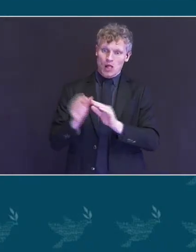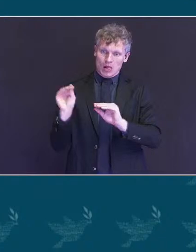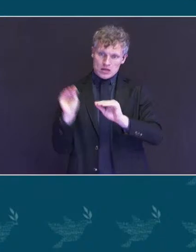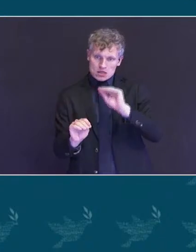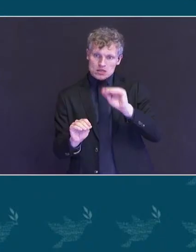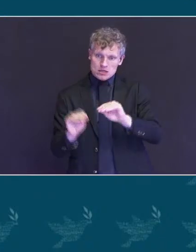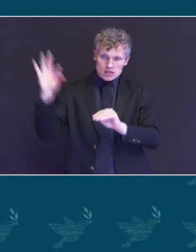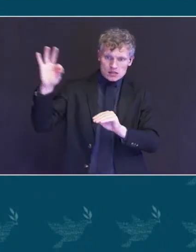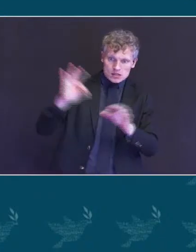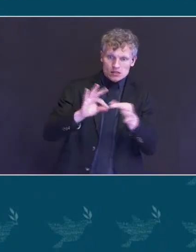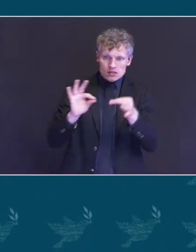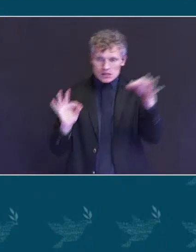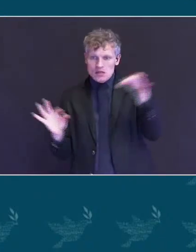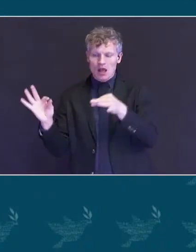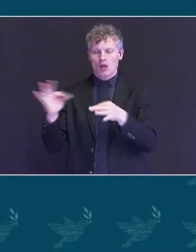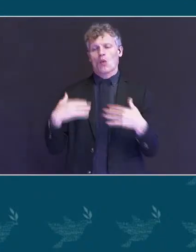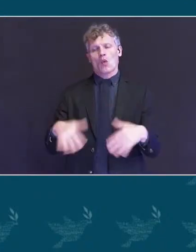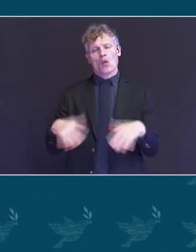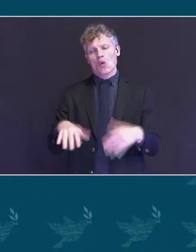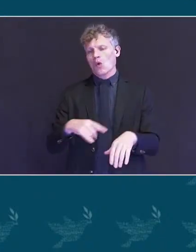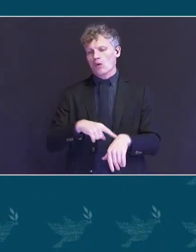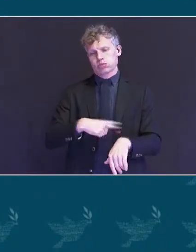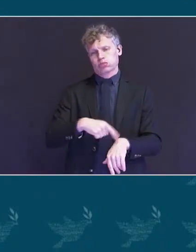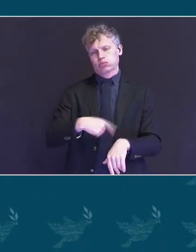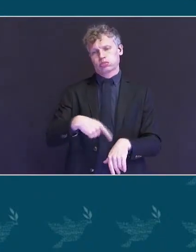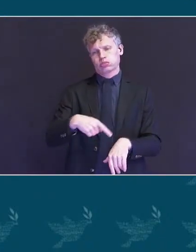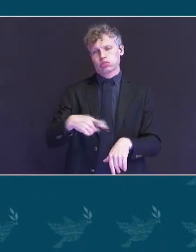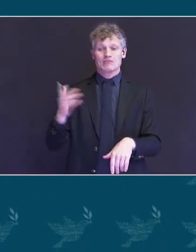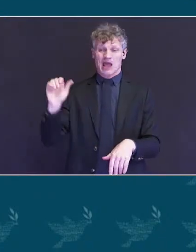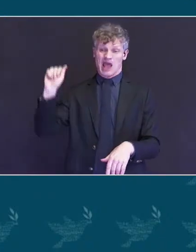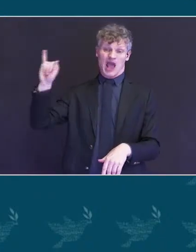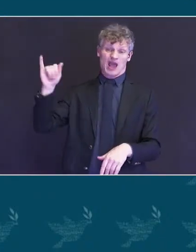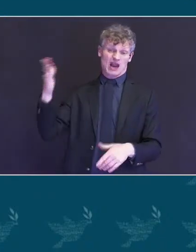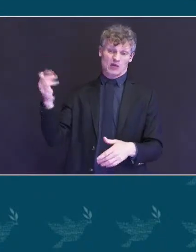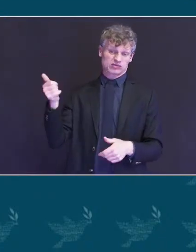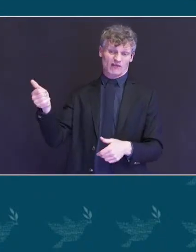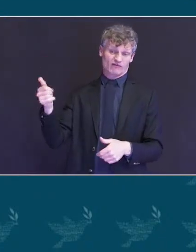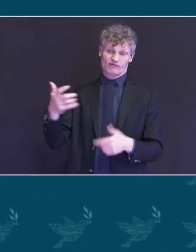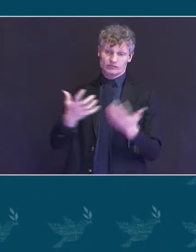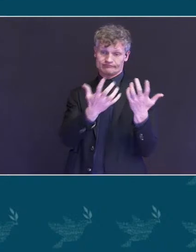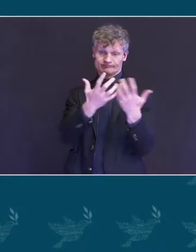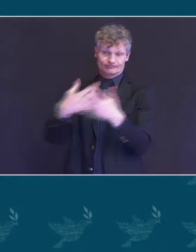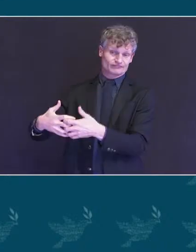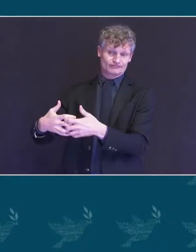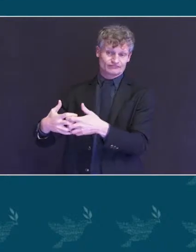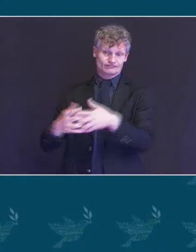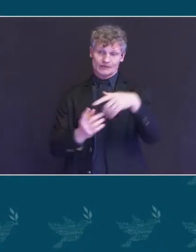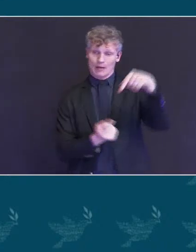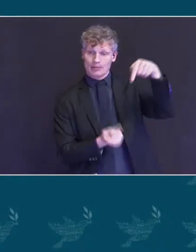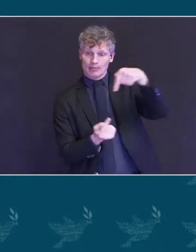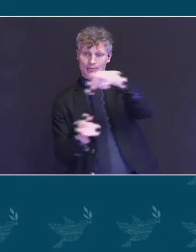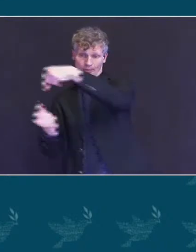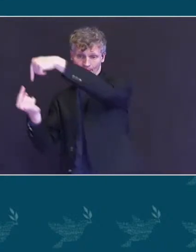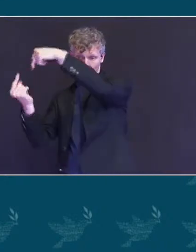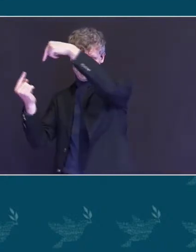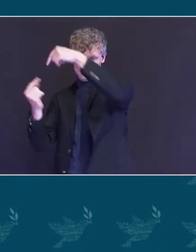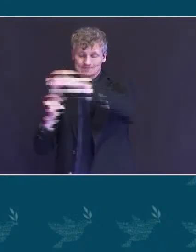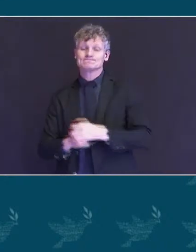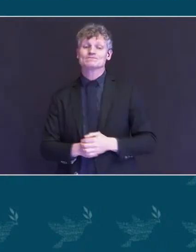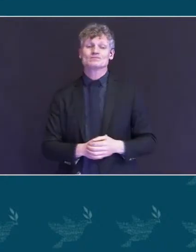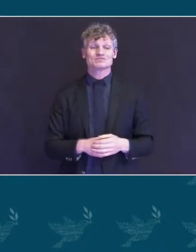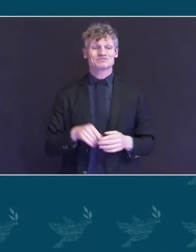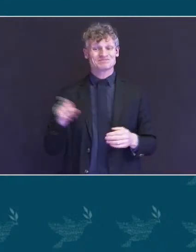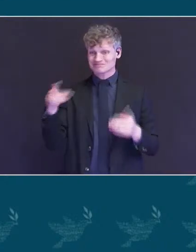voice, and it's done through 11 Labs API and Whisper. And also for the illustrations, we've used